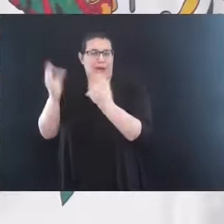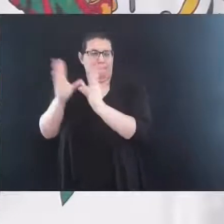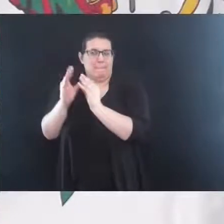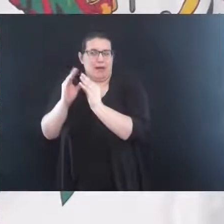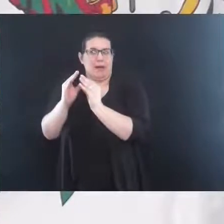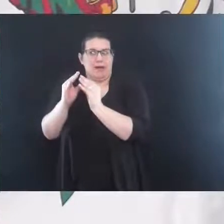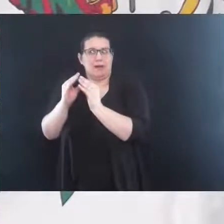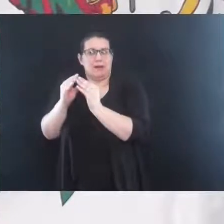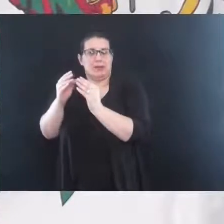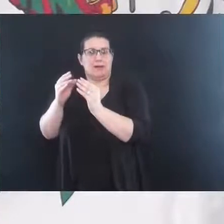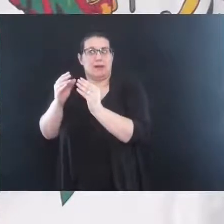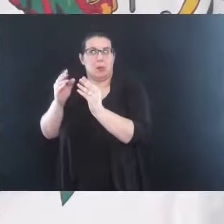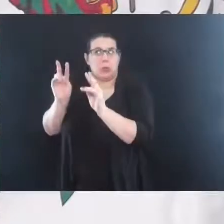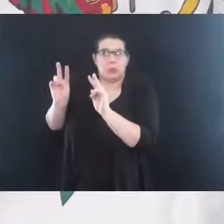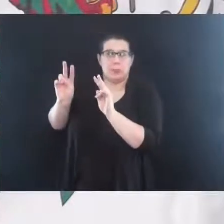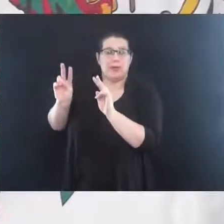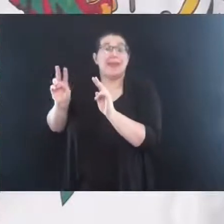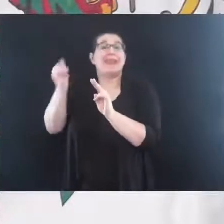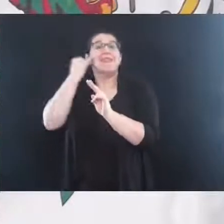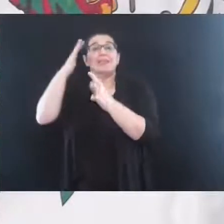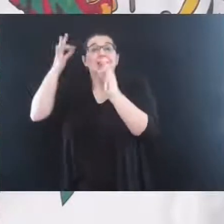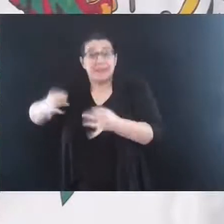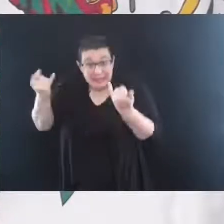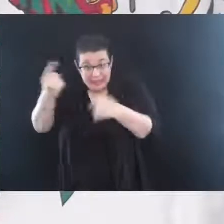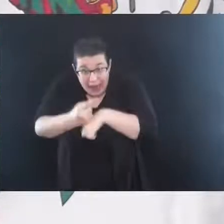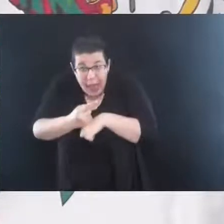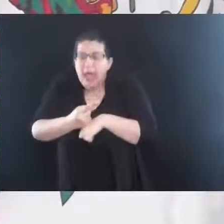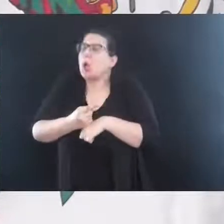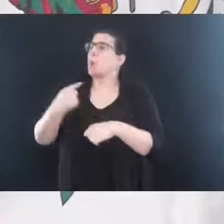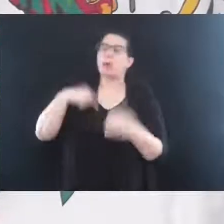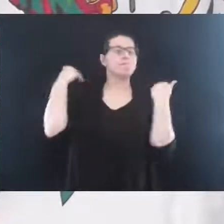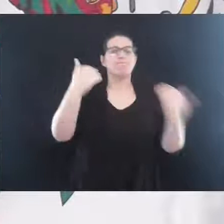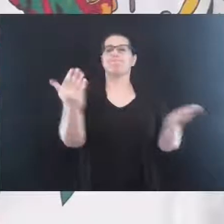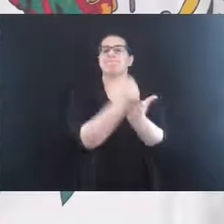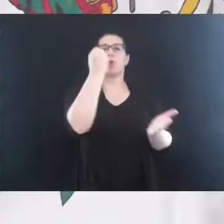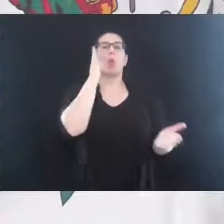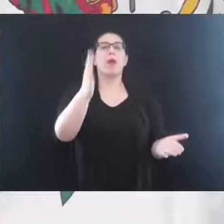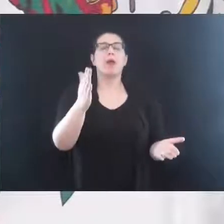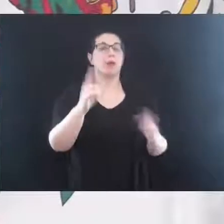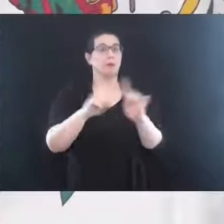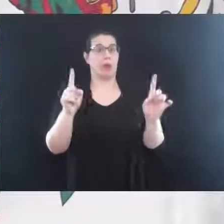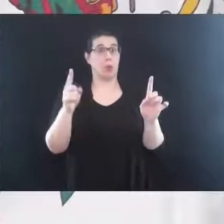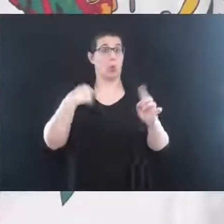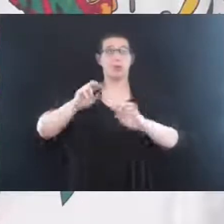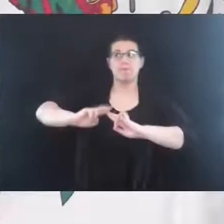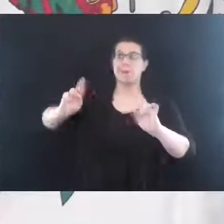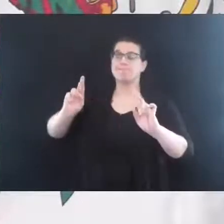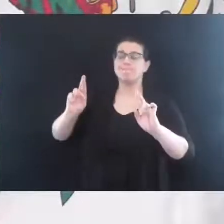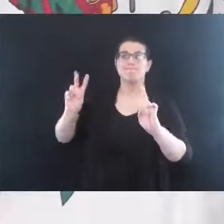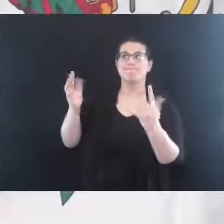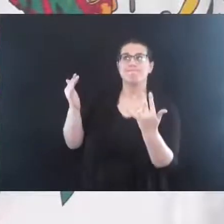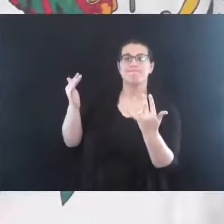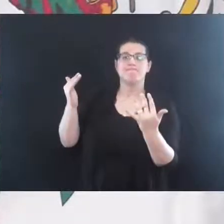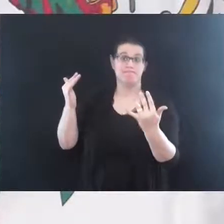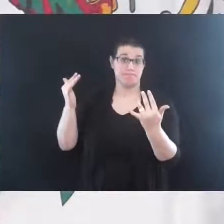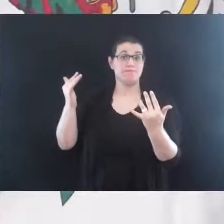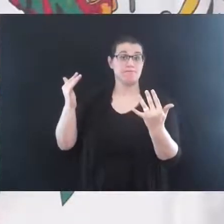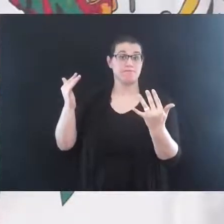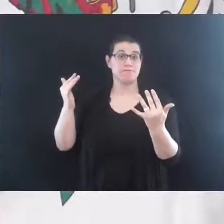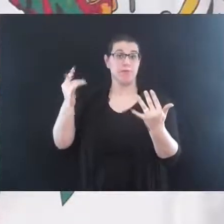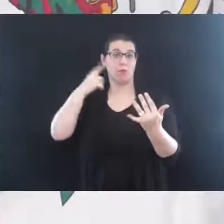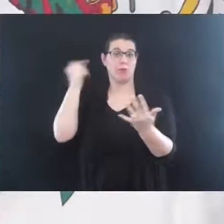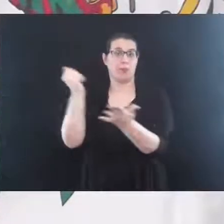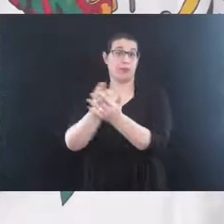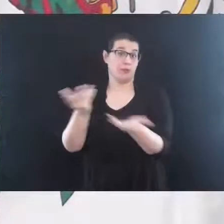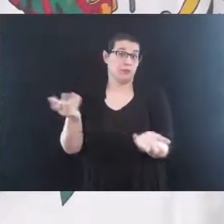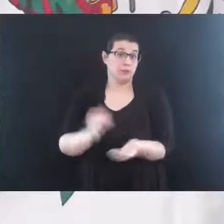today. But we're ready. We're ready as soon as they give us the green light. A lot